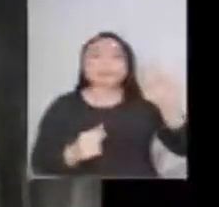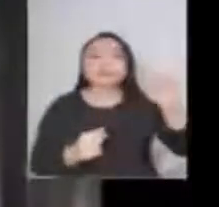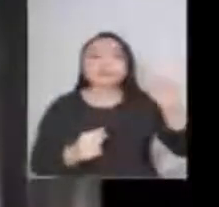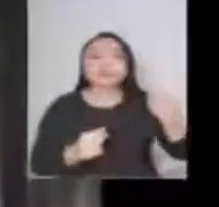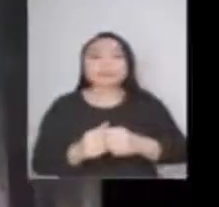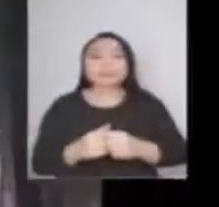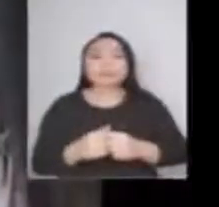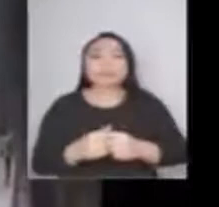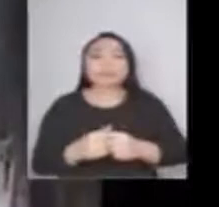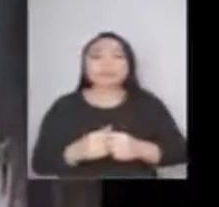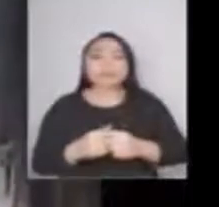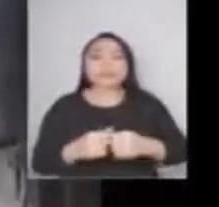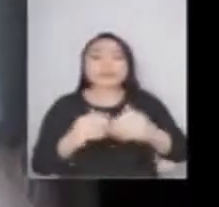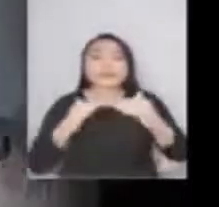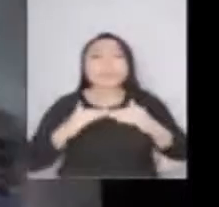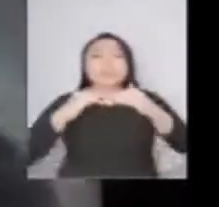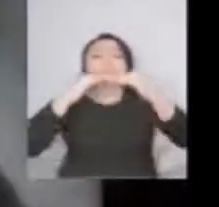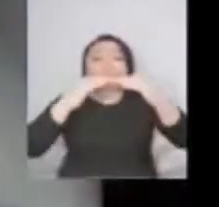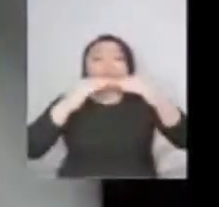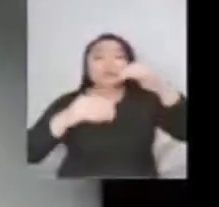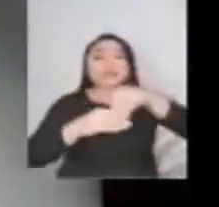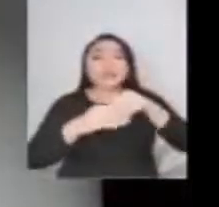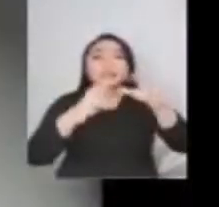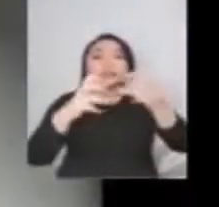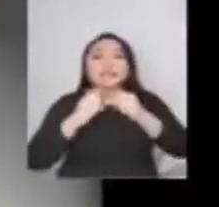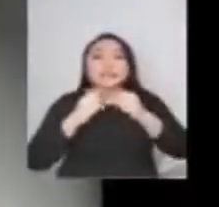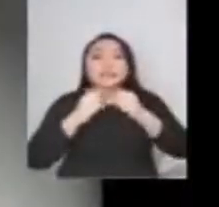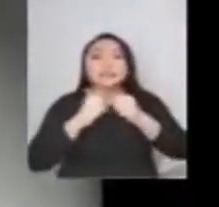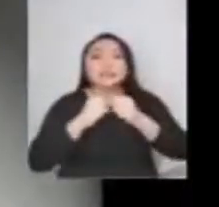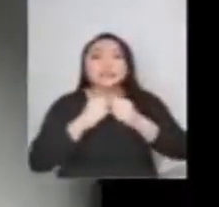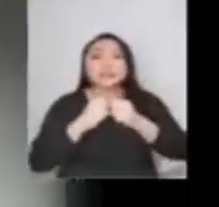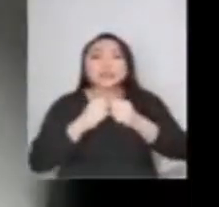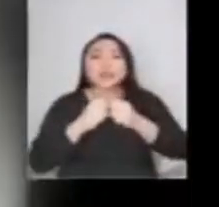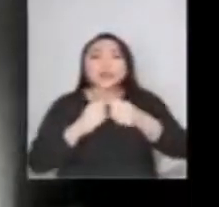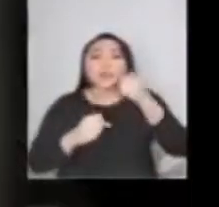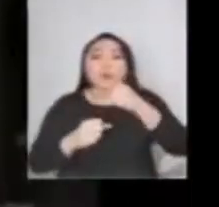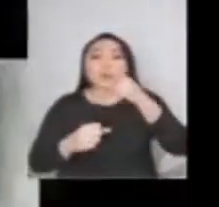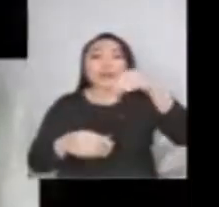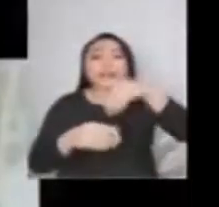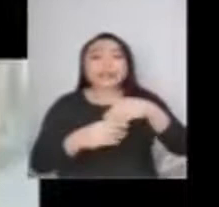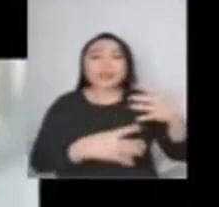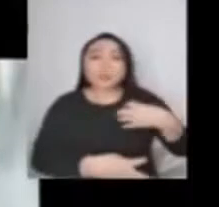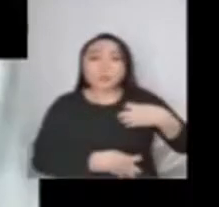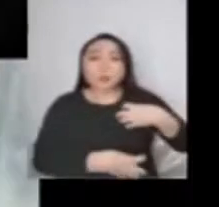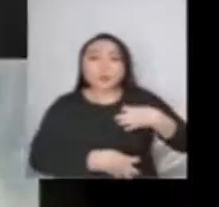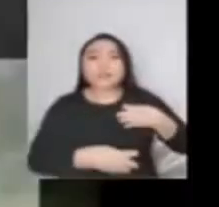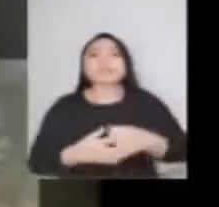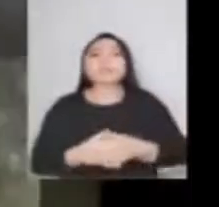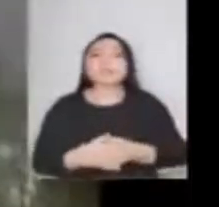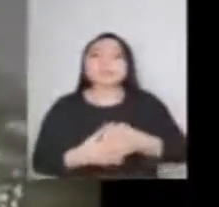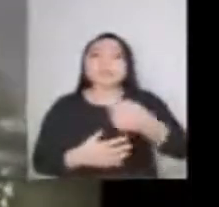rights provided for by the Magna Carta of Women include the right to protection from calamities, including during armed